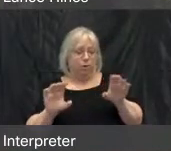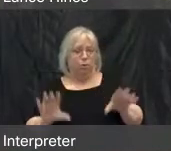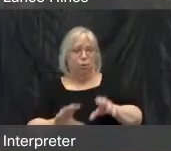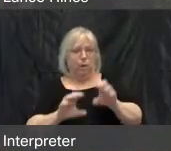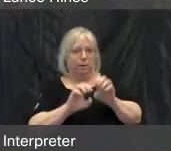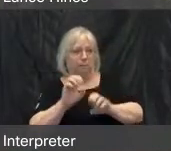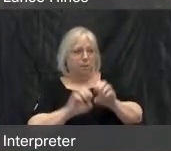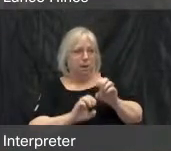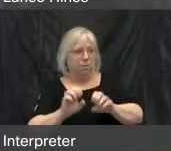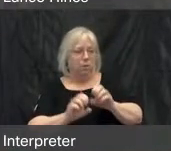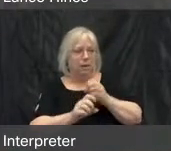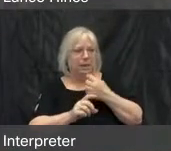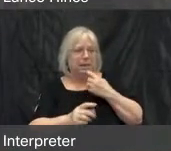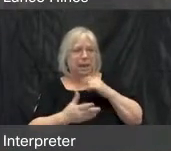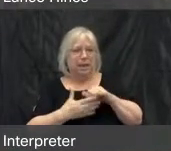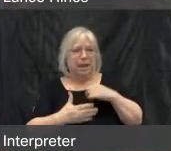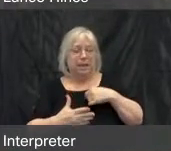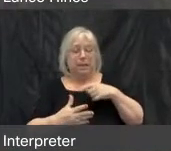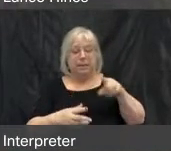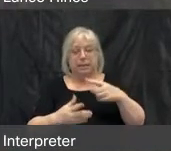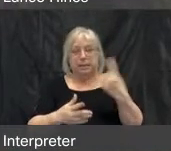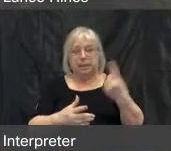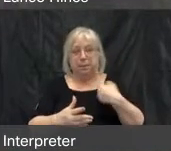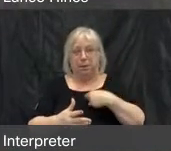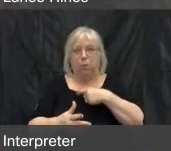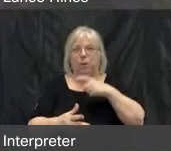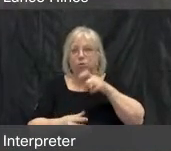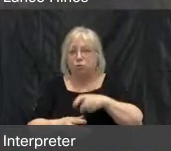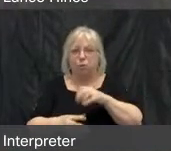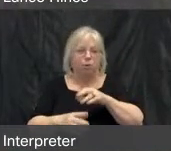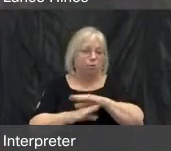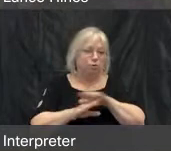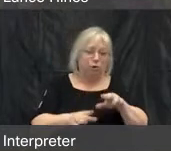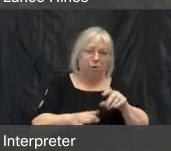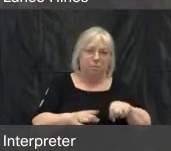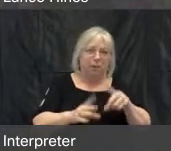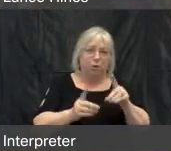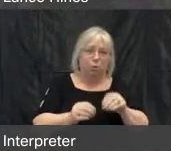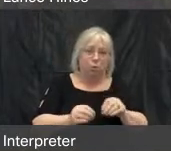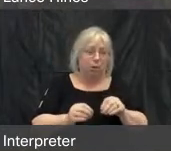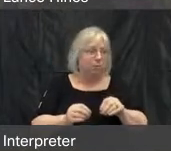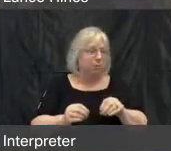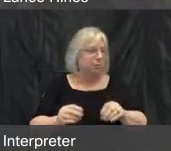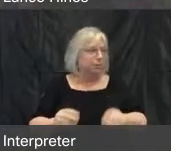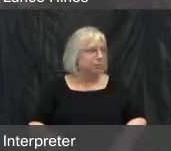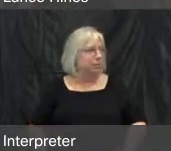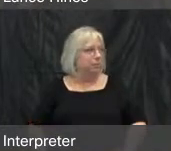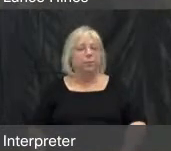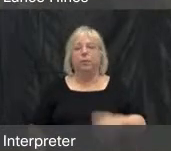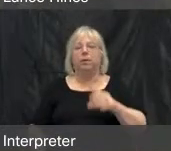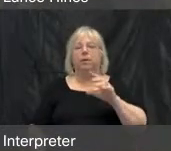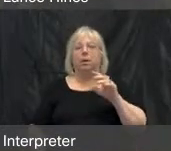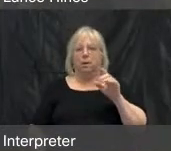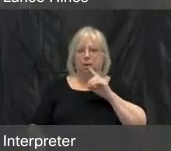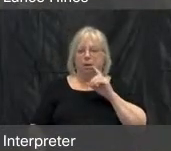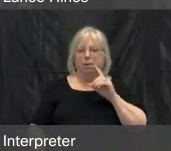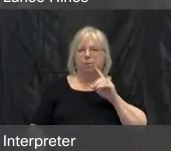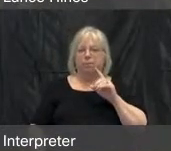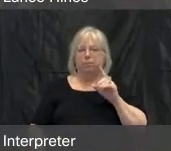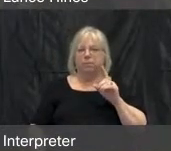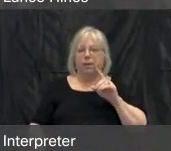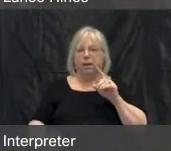something that we should be doing and replicating and expanding it on? So the there's a